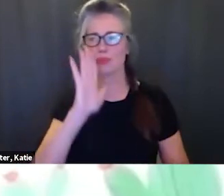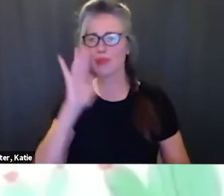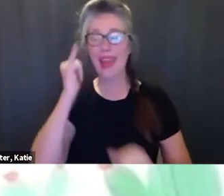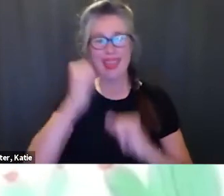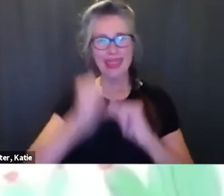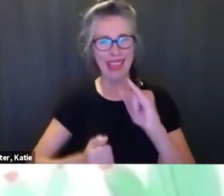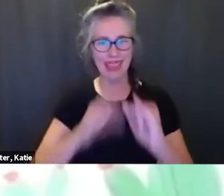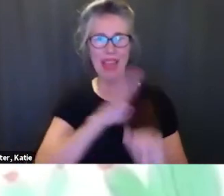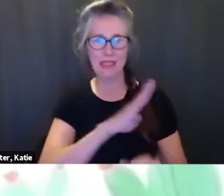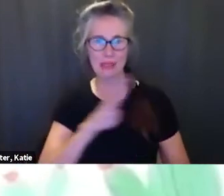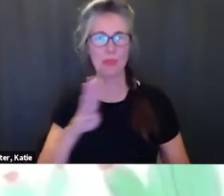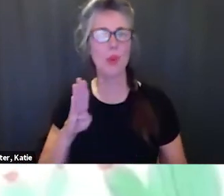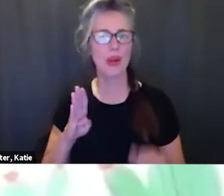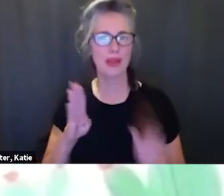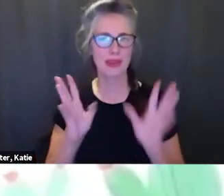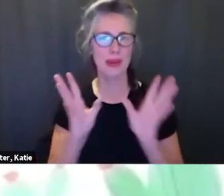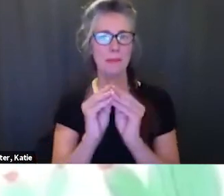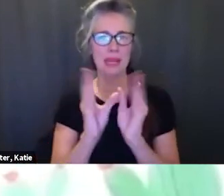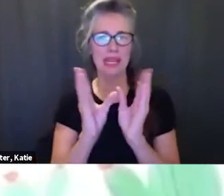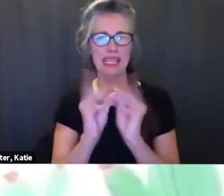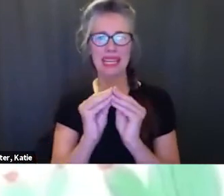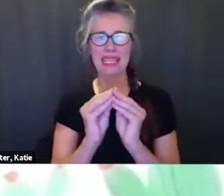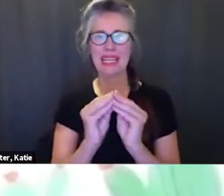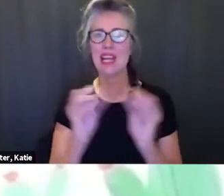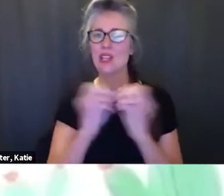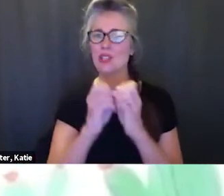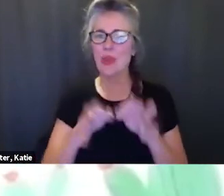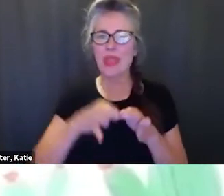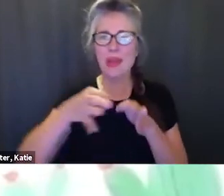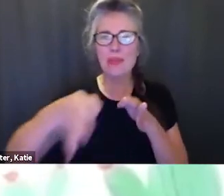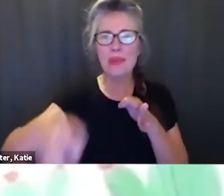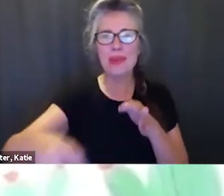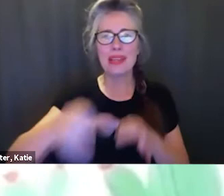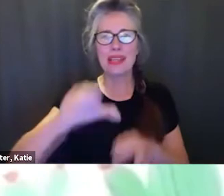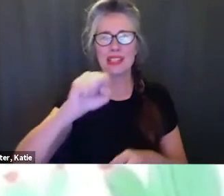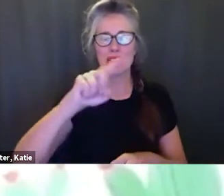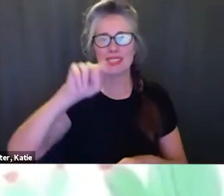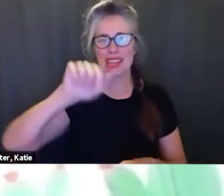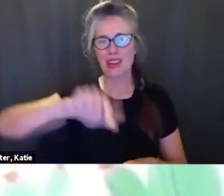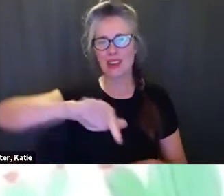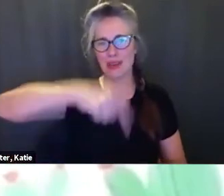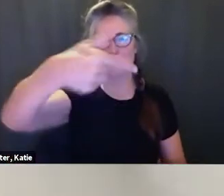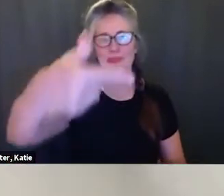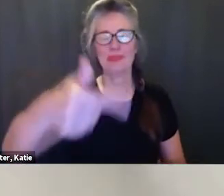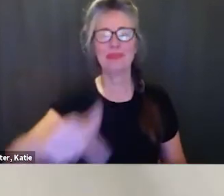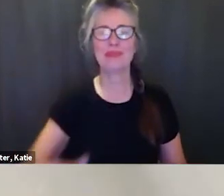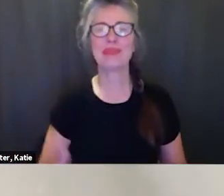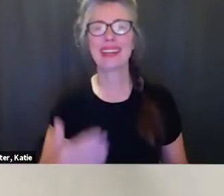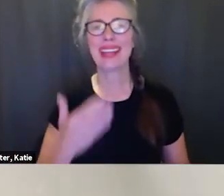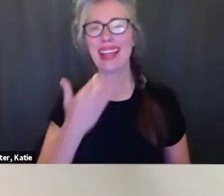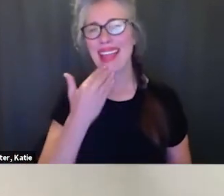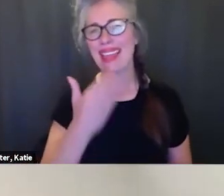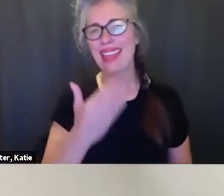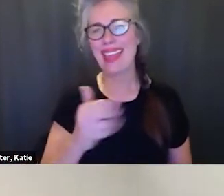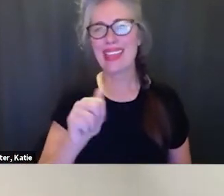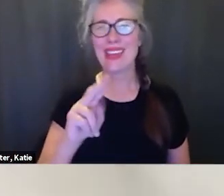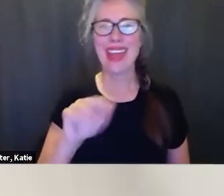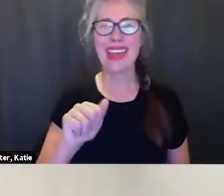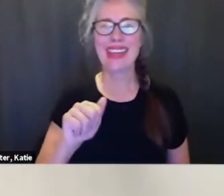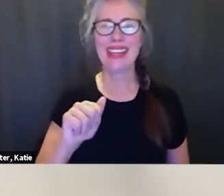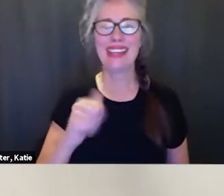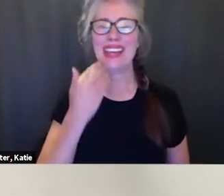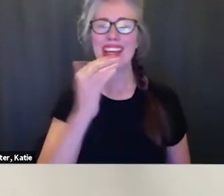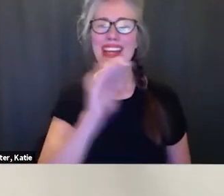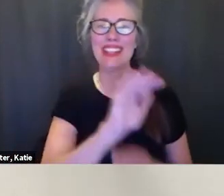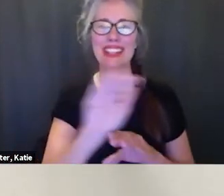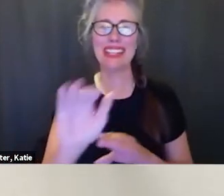board meeting. So without any further ado, Sierra, take it away. Thank you, Anna. Good evening,